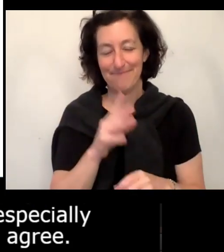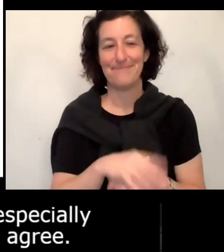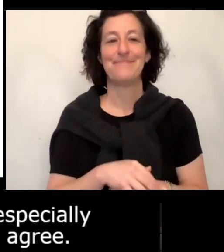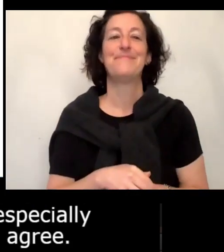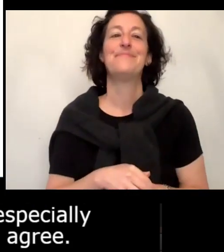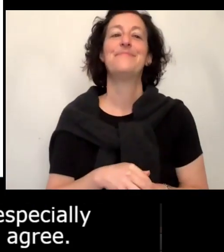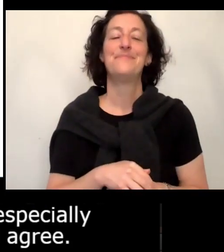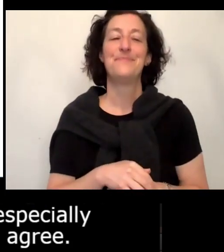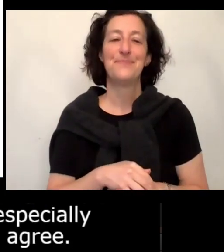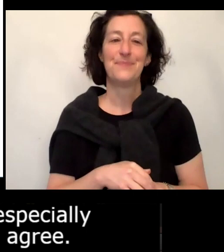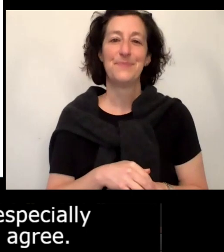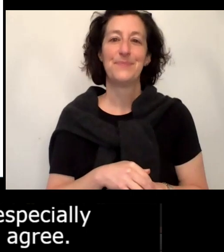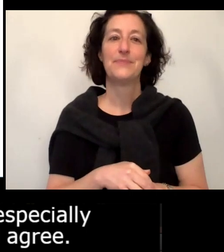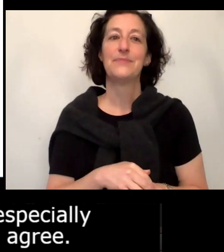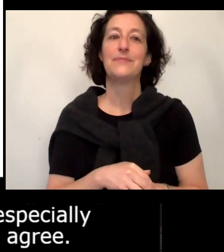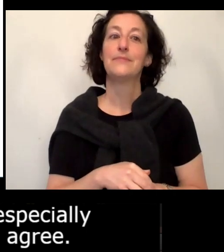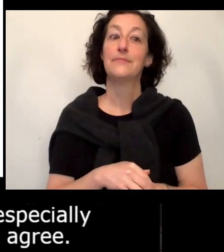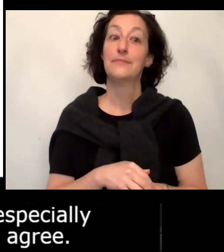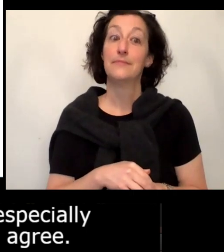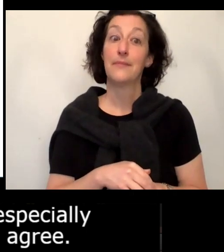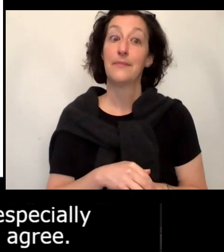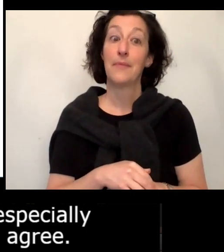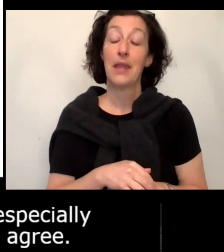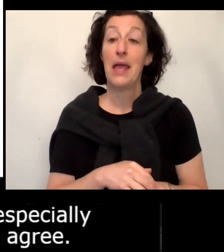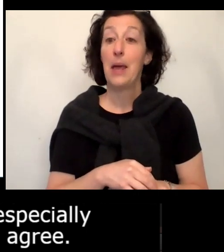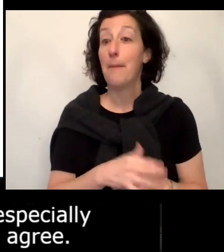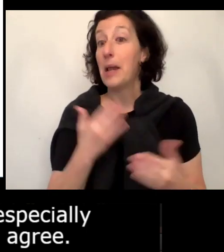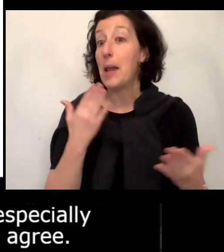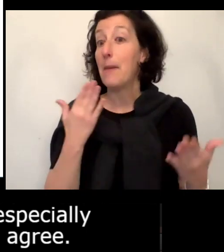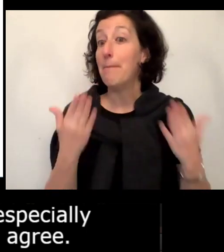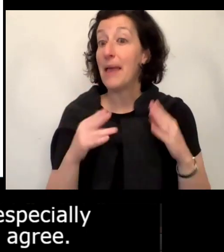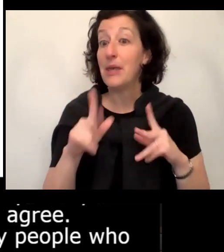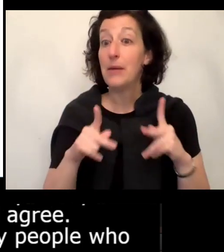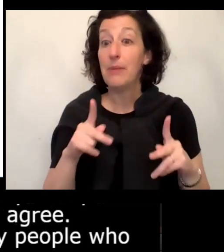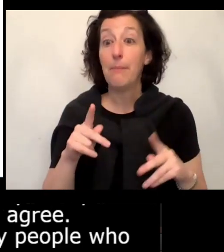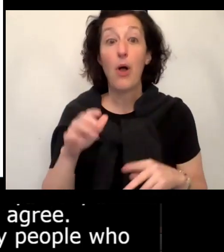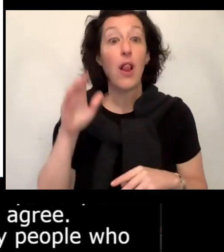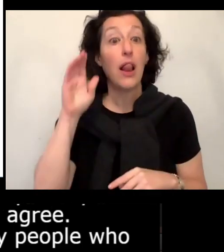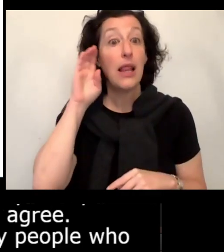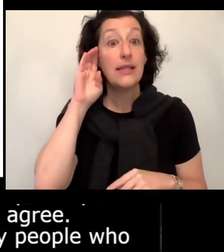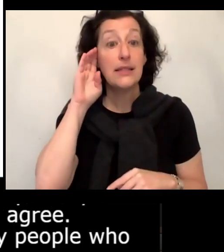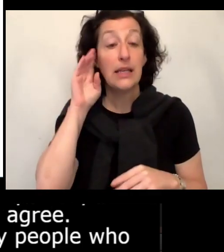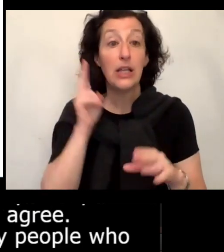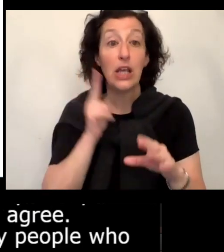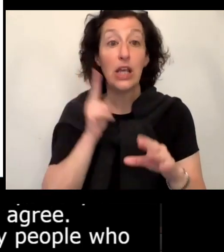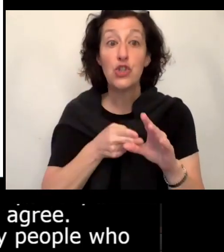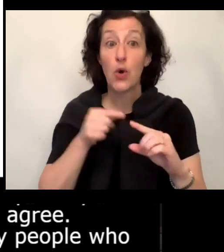But many people who are listening here, it's not their first language, it's not their native tongue,